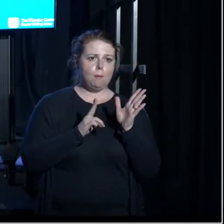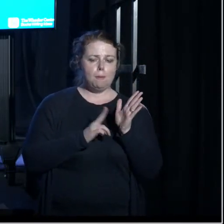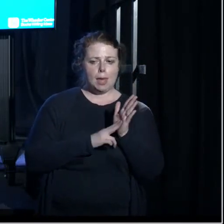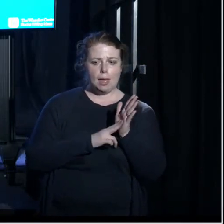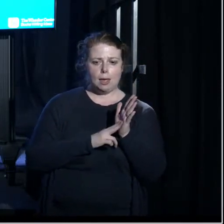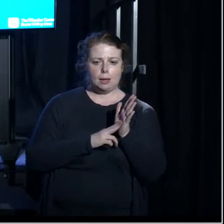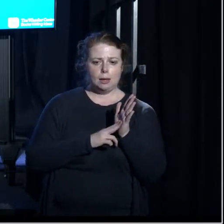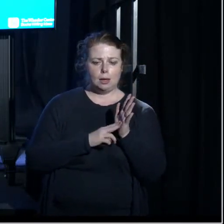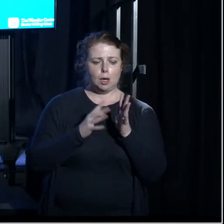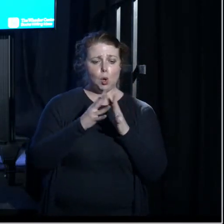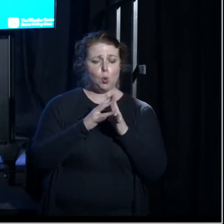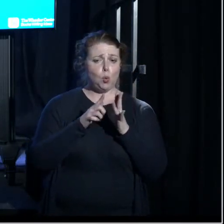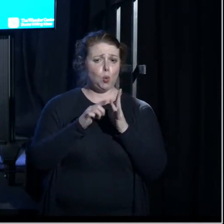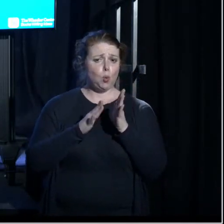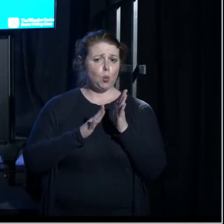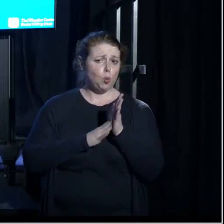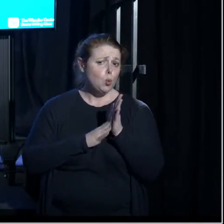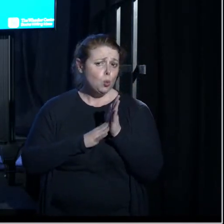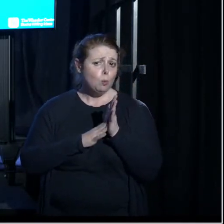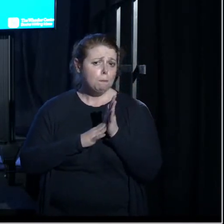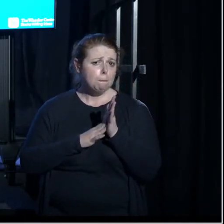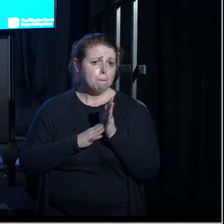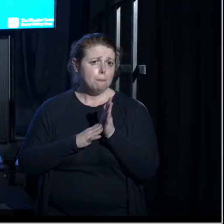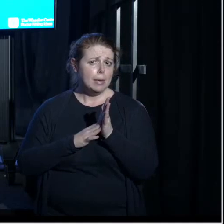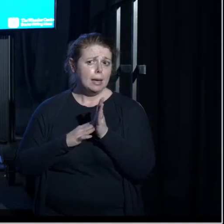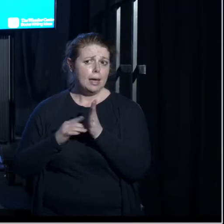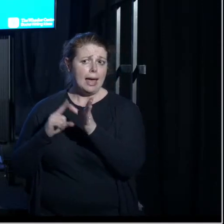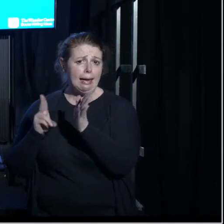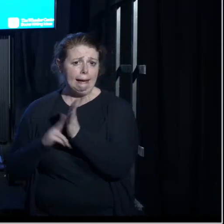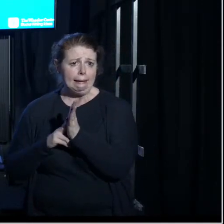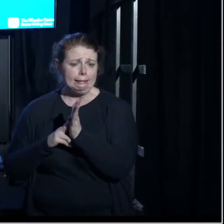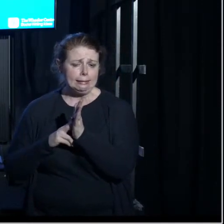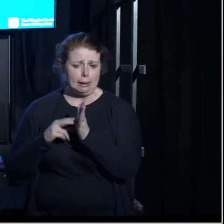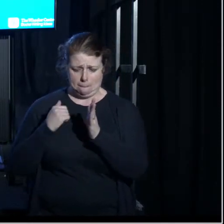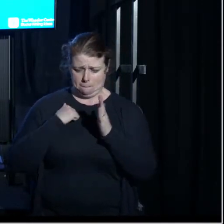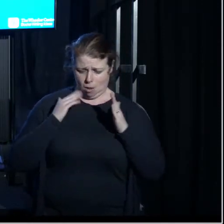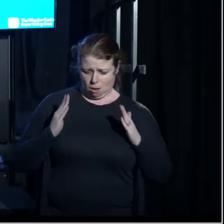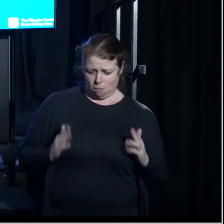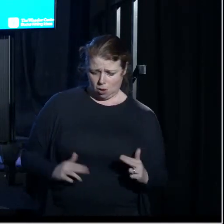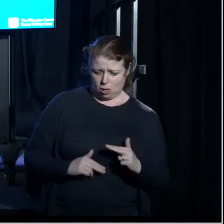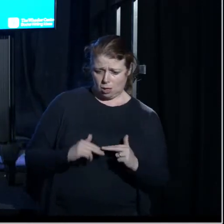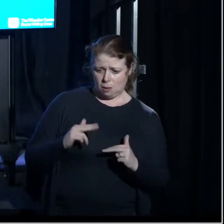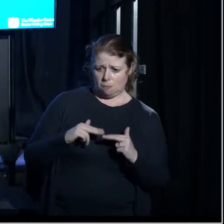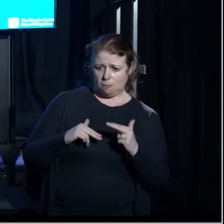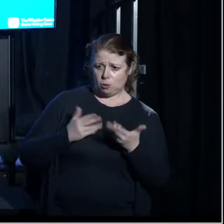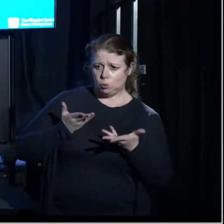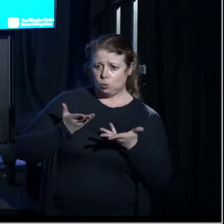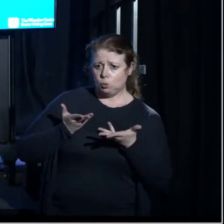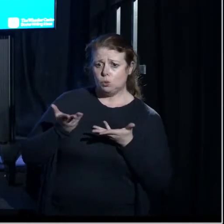Womb, man. Was this house of mine not built for anything more than to serve the other?